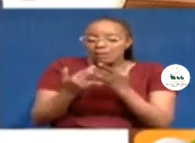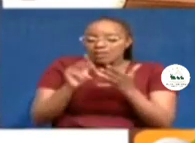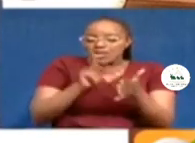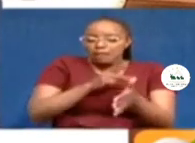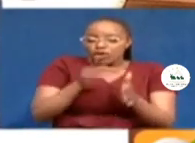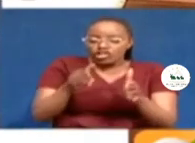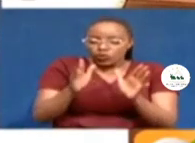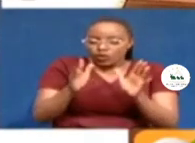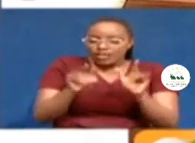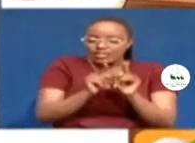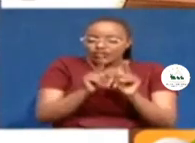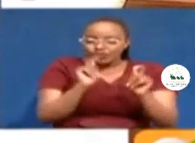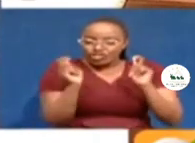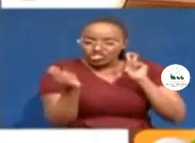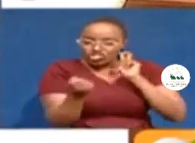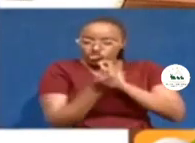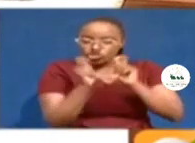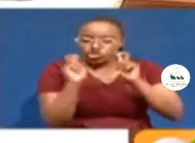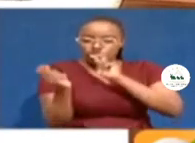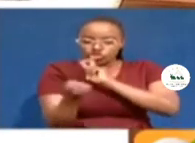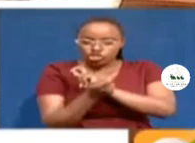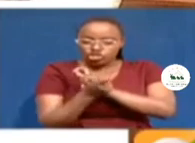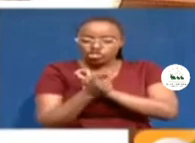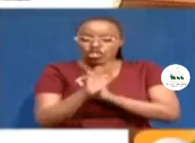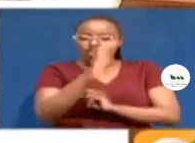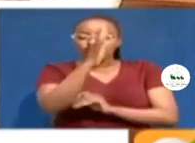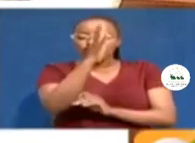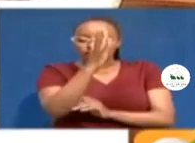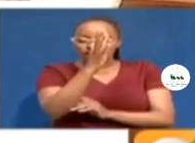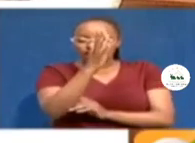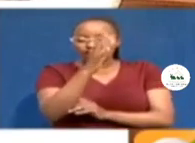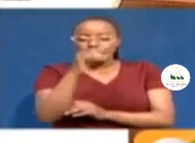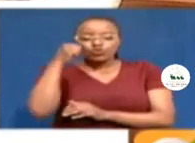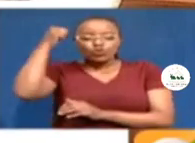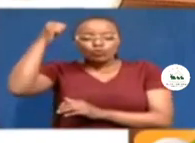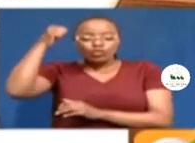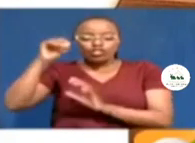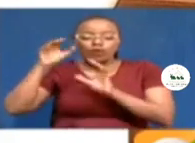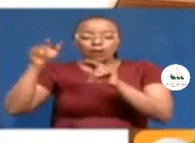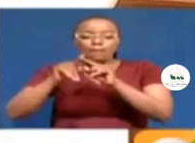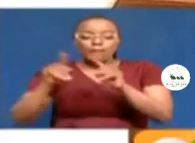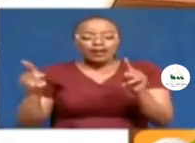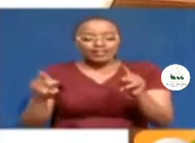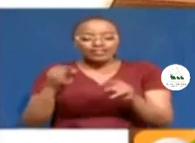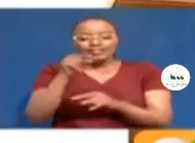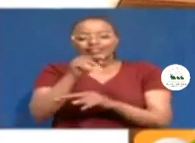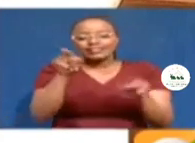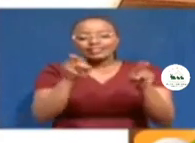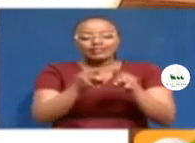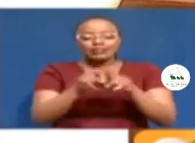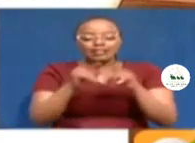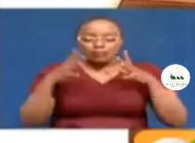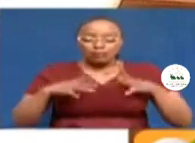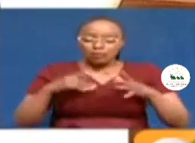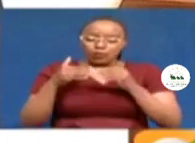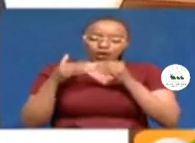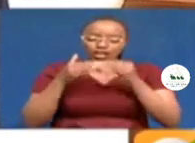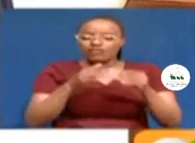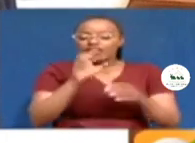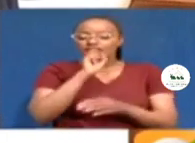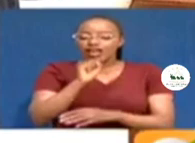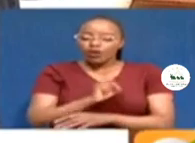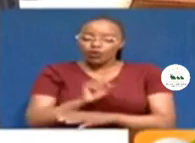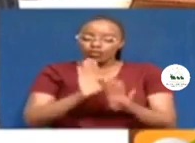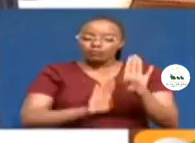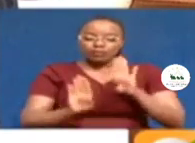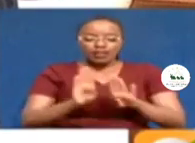that we keep on changing the forests to mean political parties, but the monkeys remain the same with their old